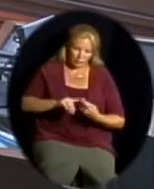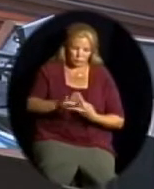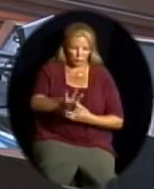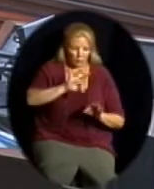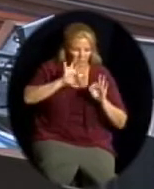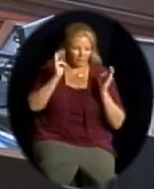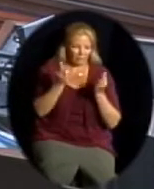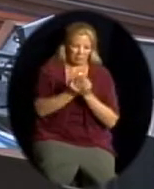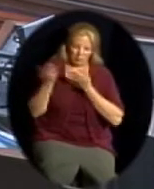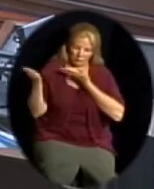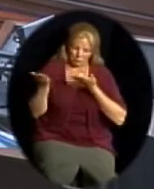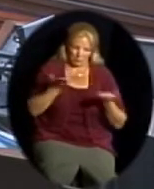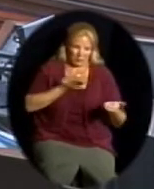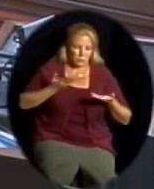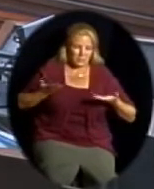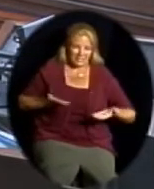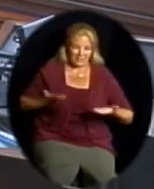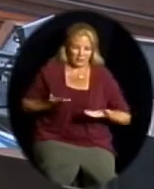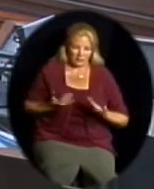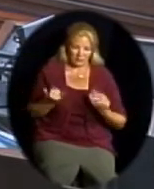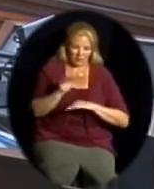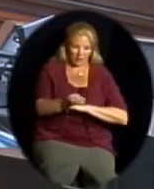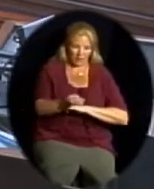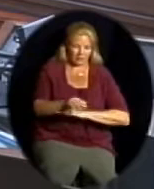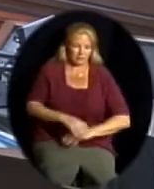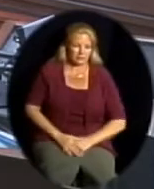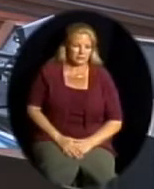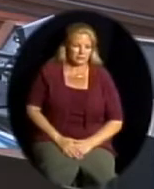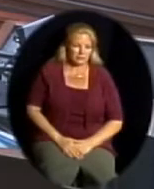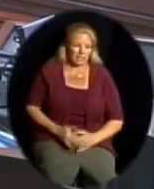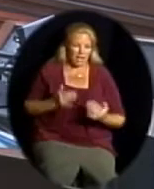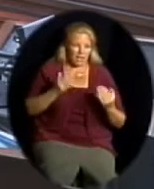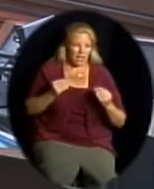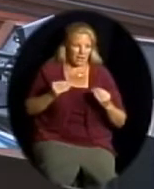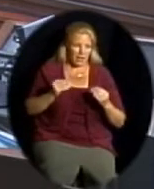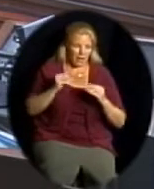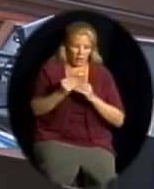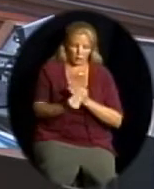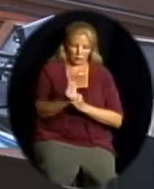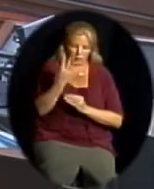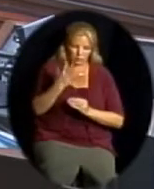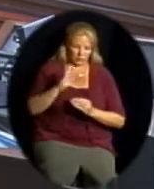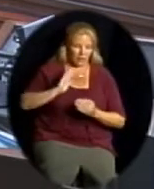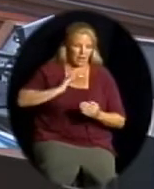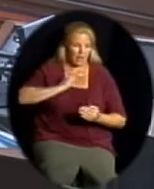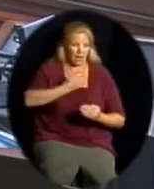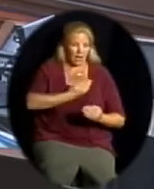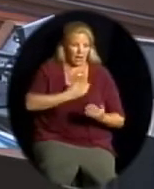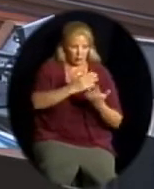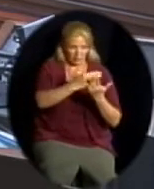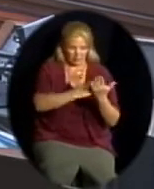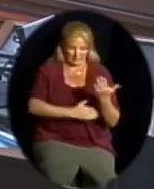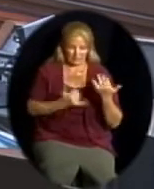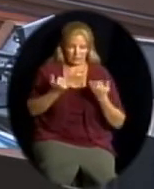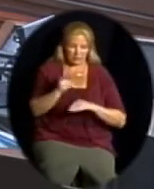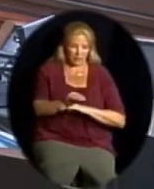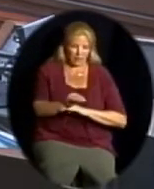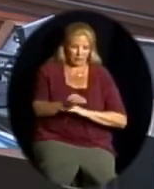you very much. We'll now move to an overview of our meeting agenda tonight. And Dr. Raw, would you please walk us through